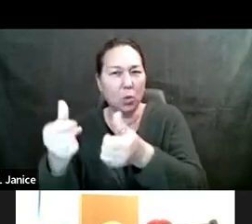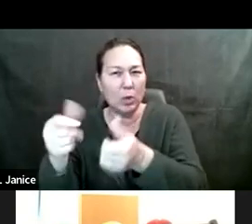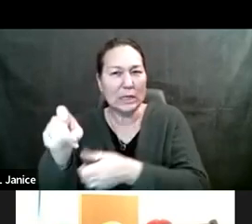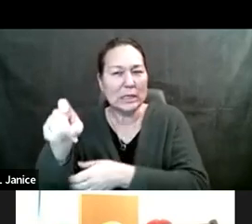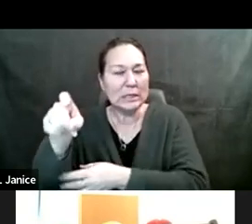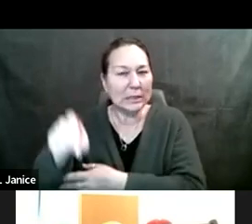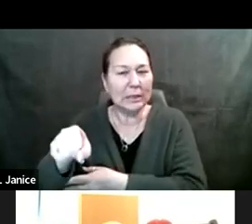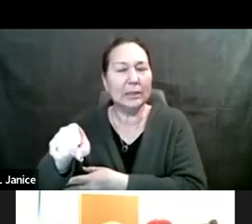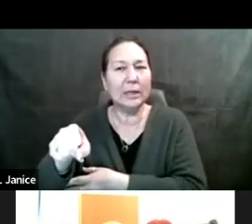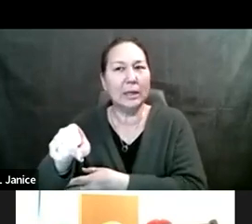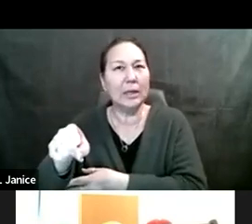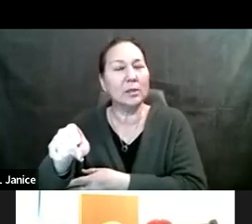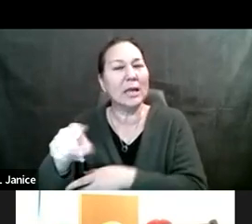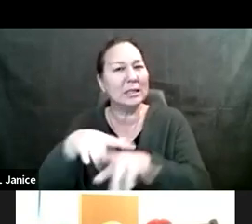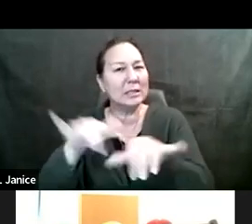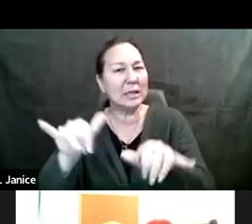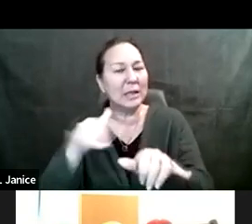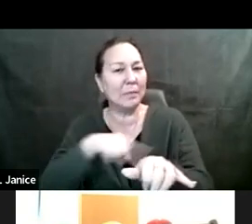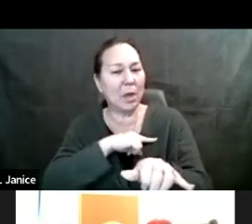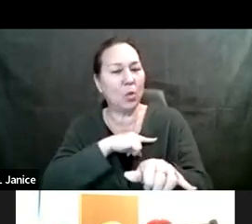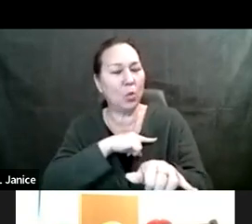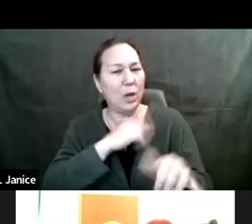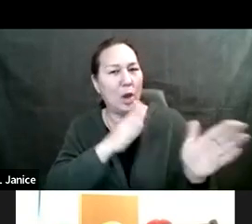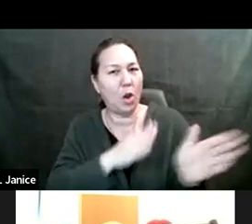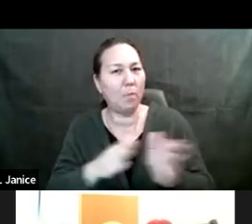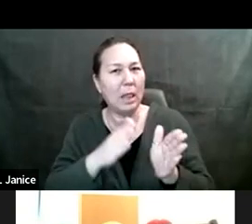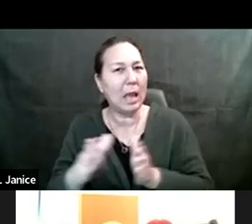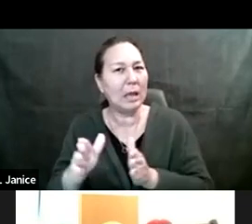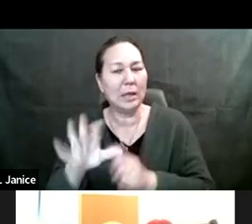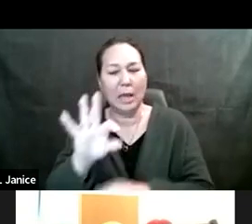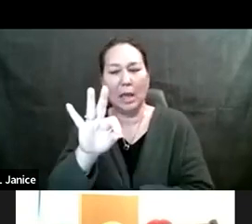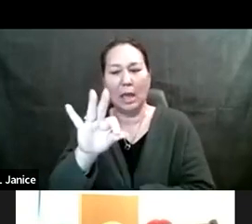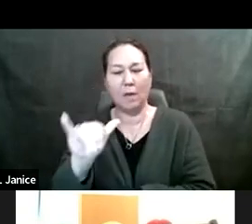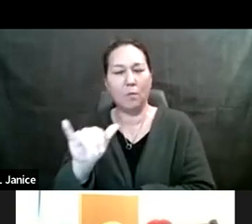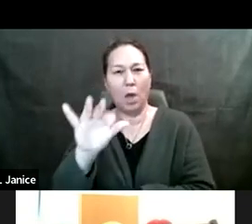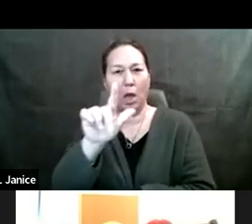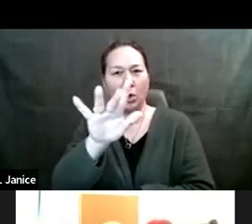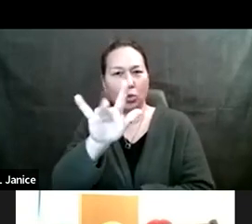planning for 2025 and Beyond